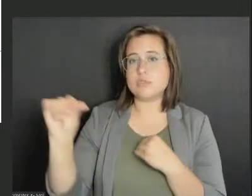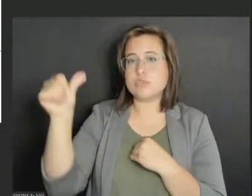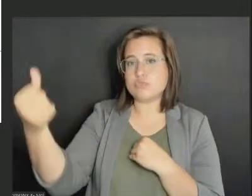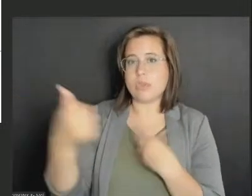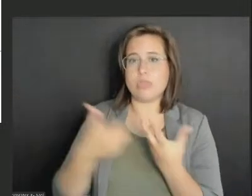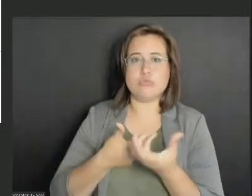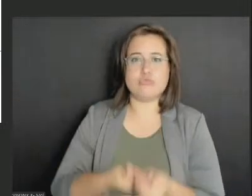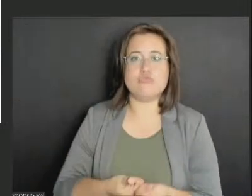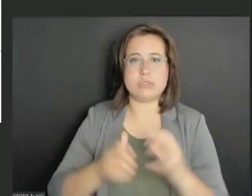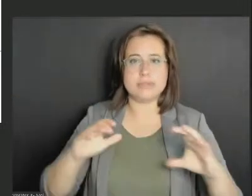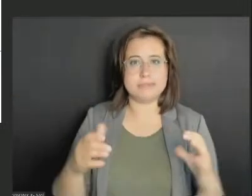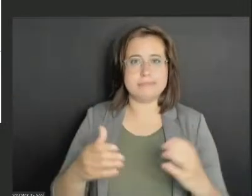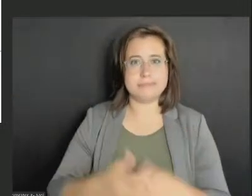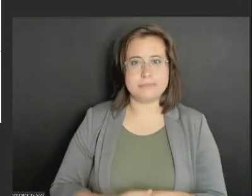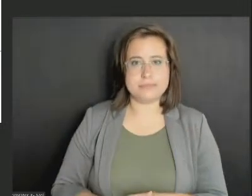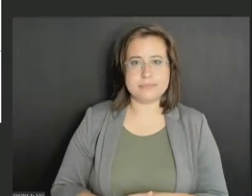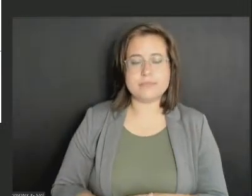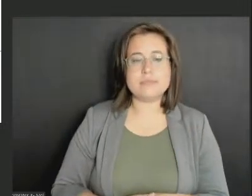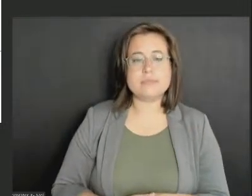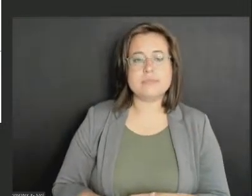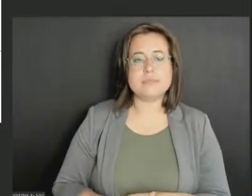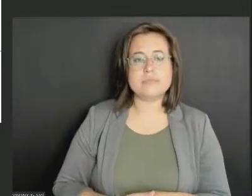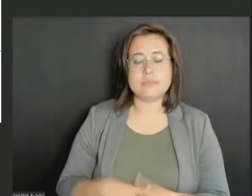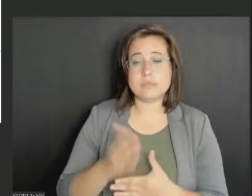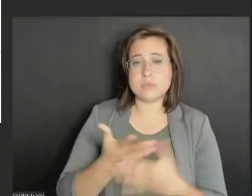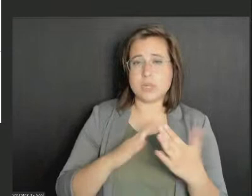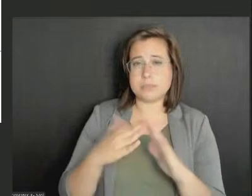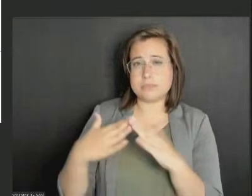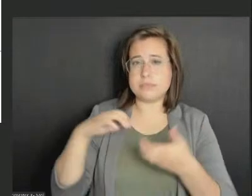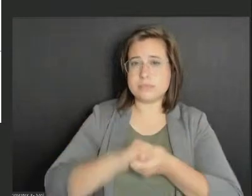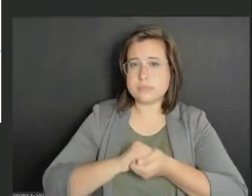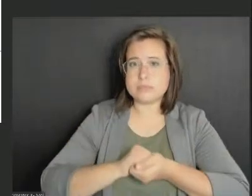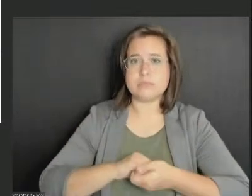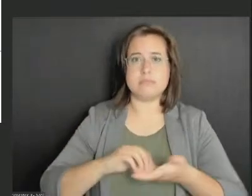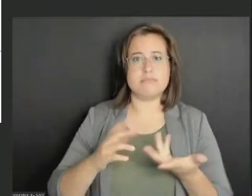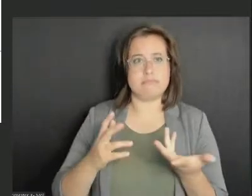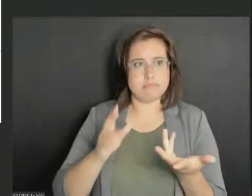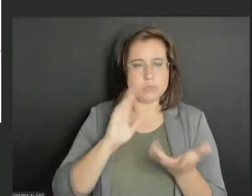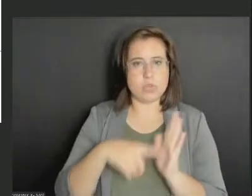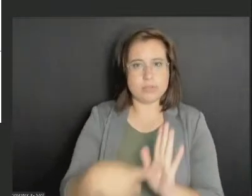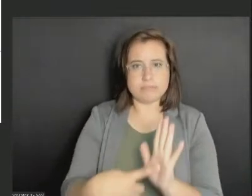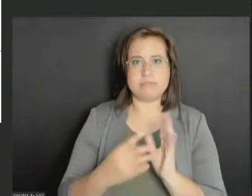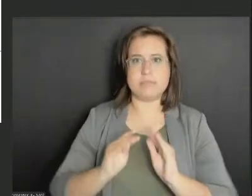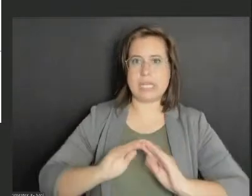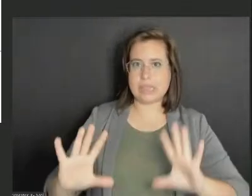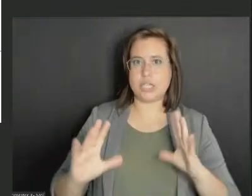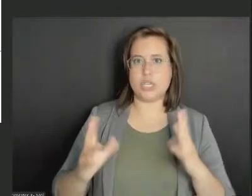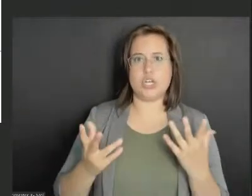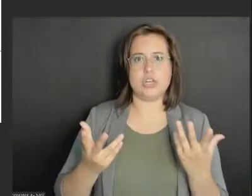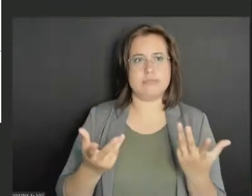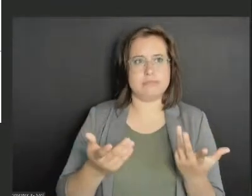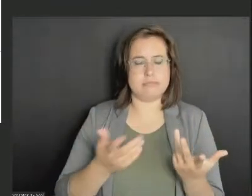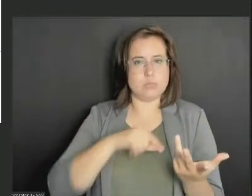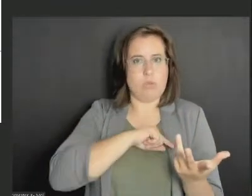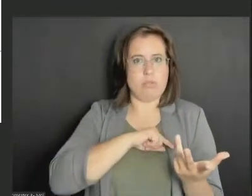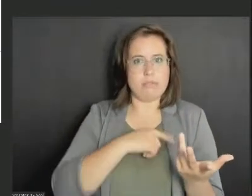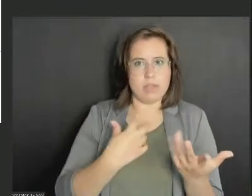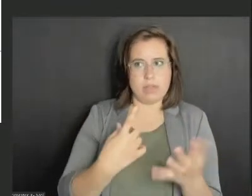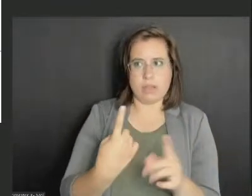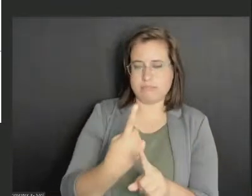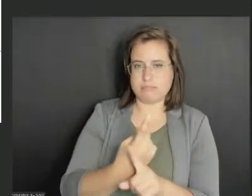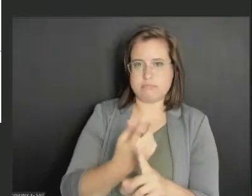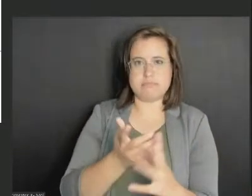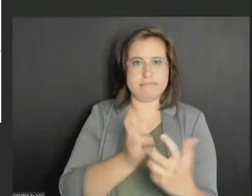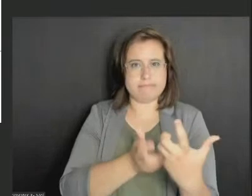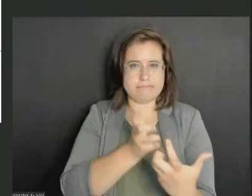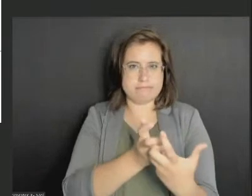entities. Strong community partnerships will enable messages to be clear, credible, consistent, and adapted to the cultural and linguistic